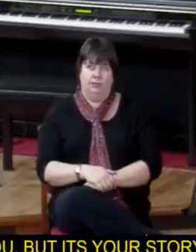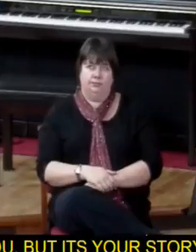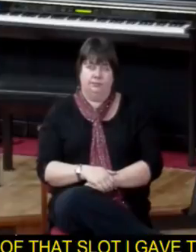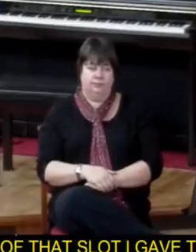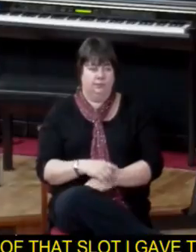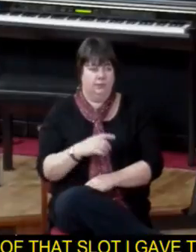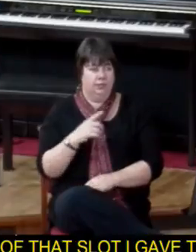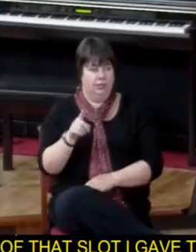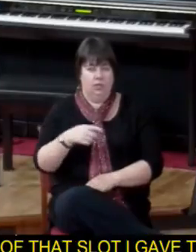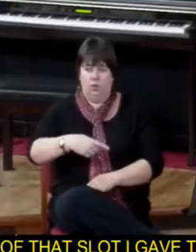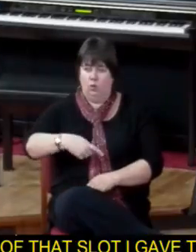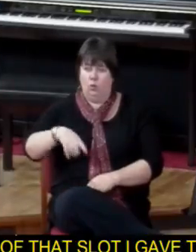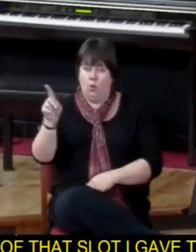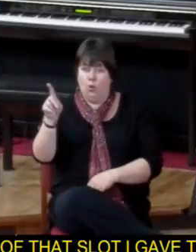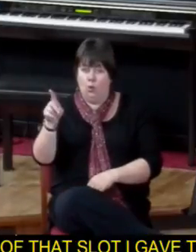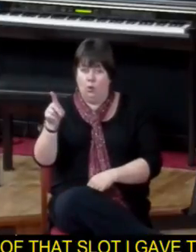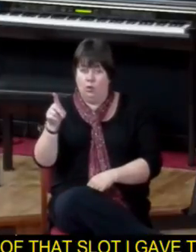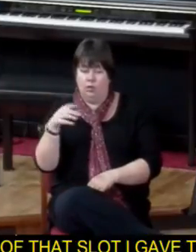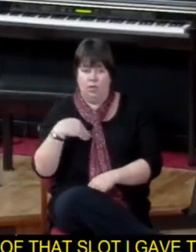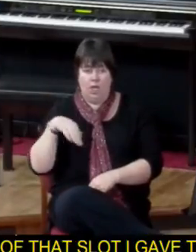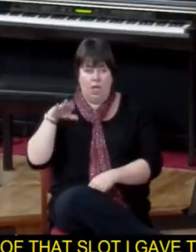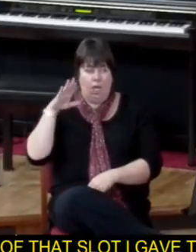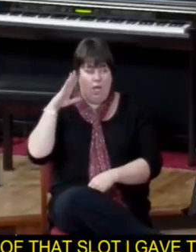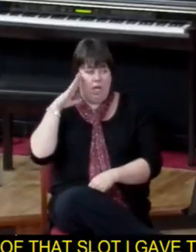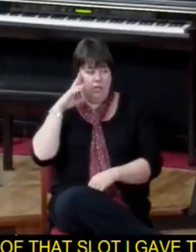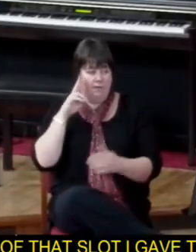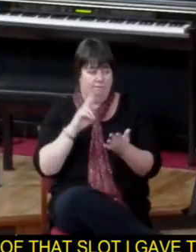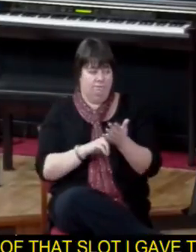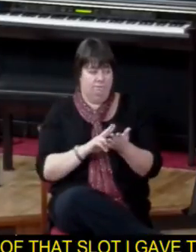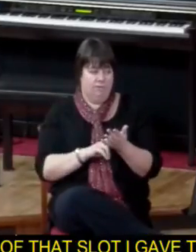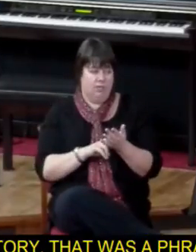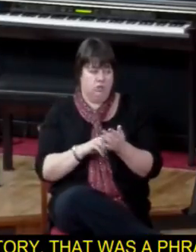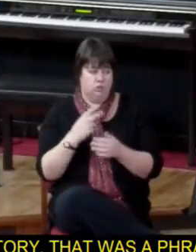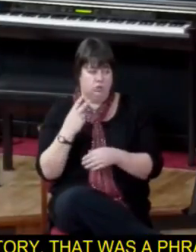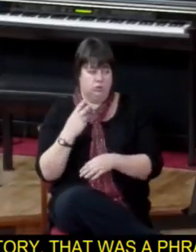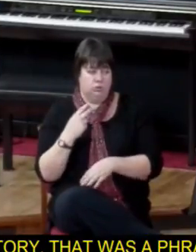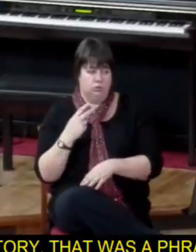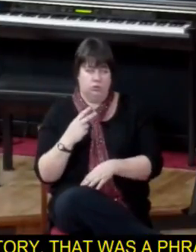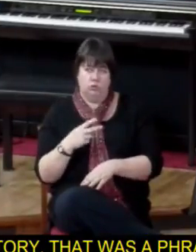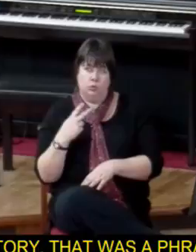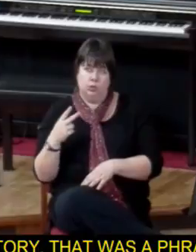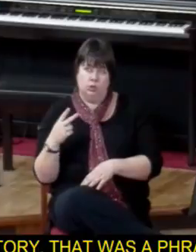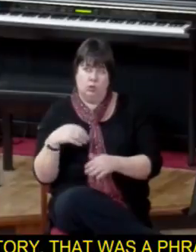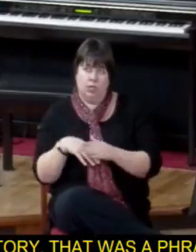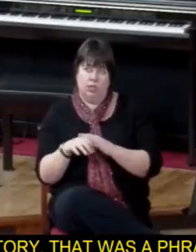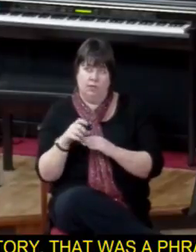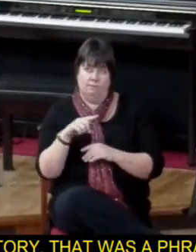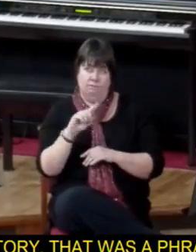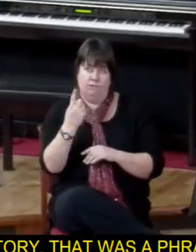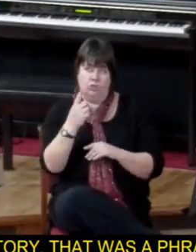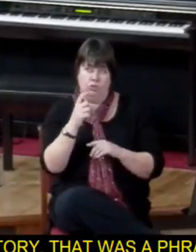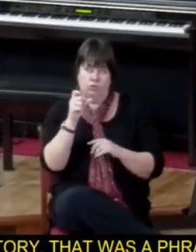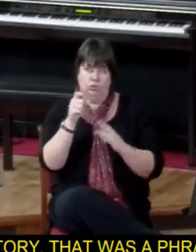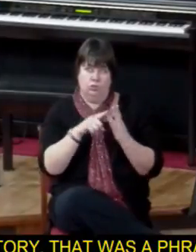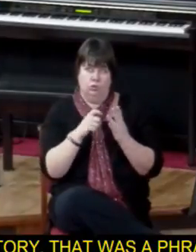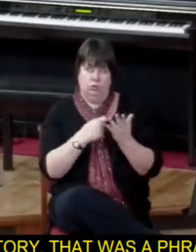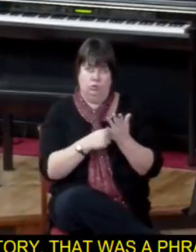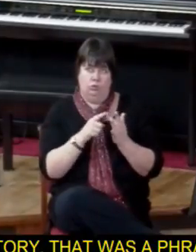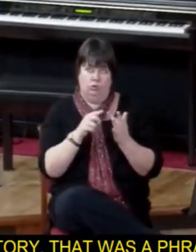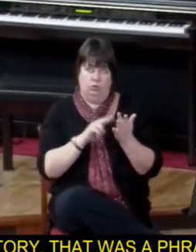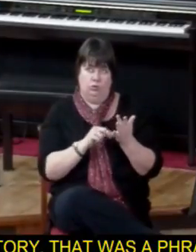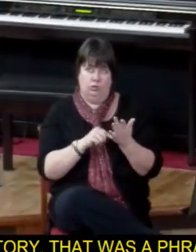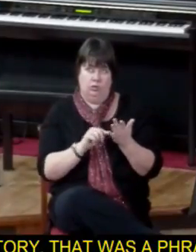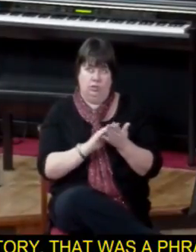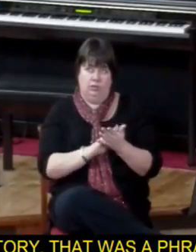go. We heard these words read from verse 22 of 1 Corinthians 9. I